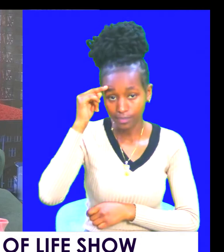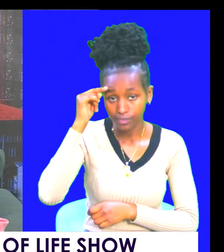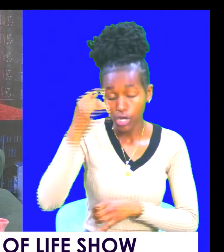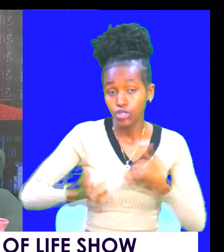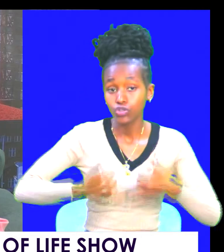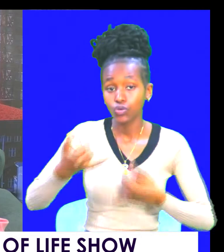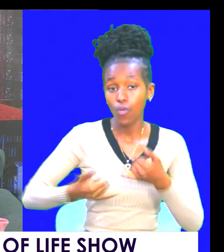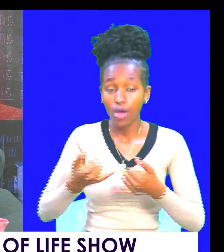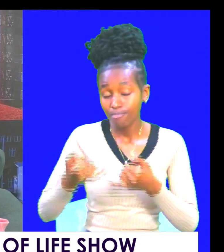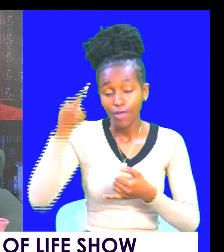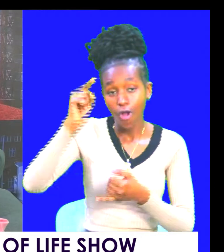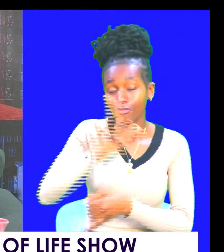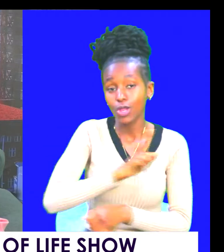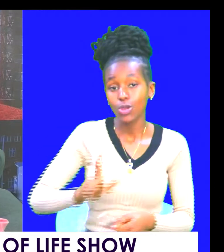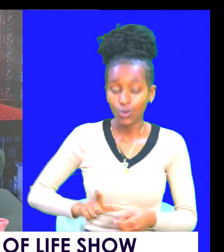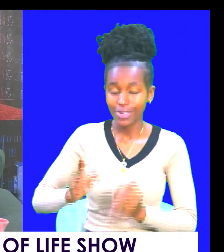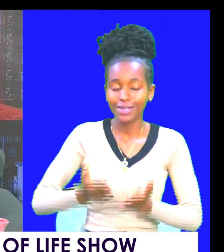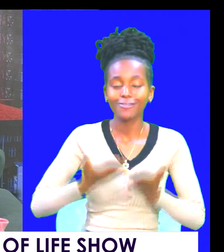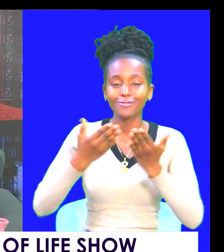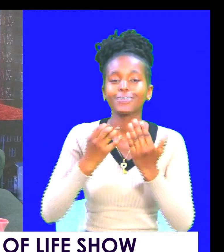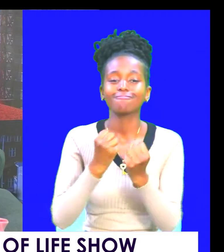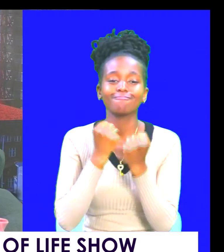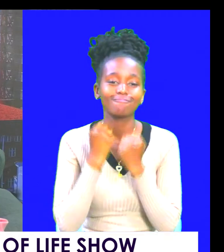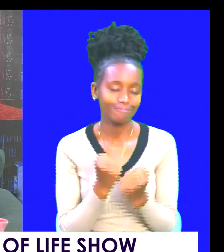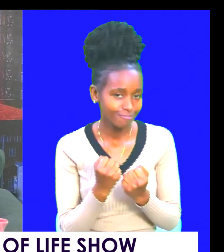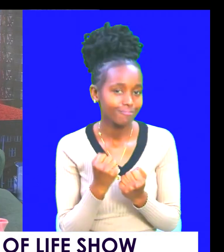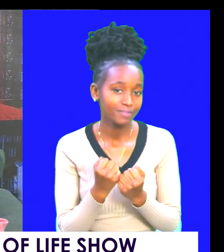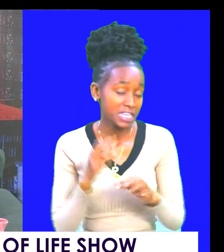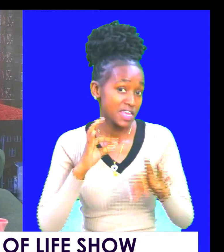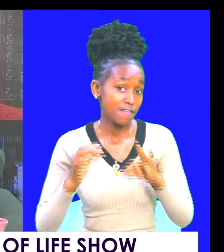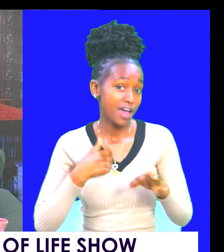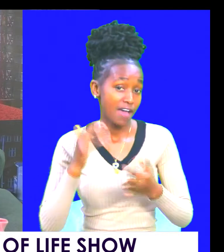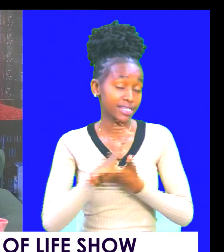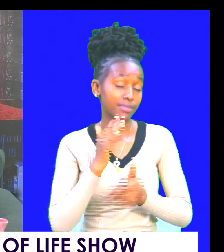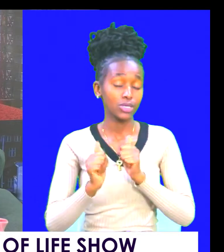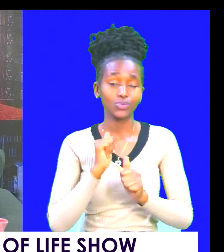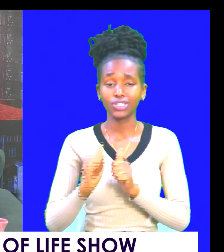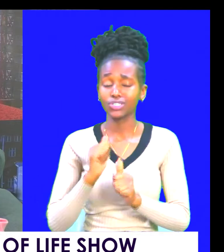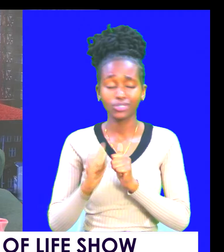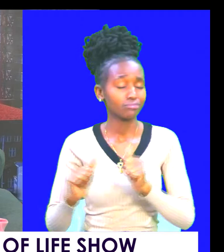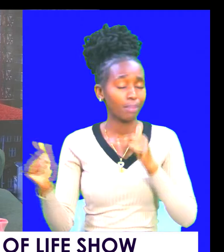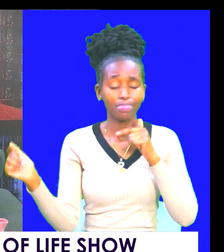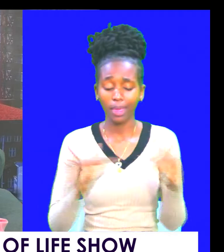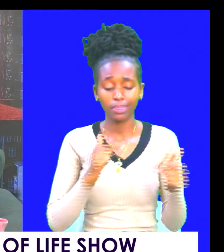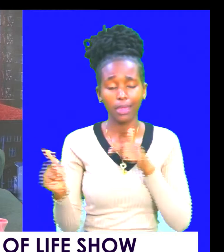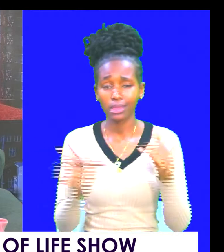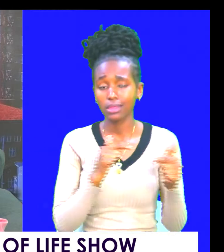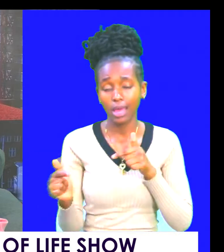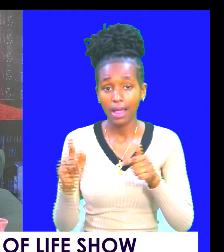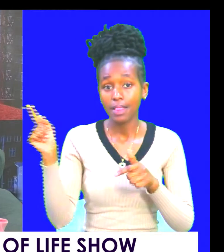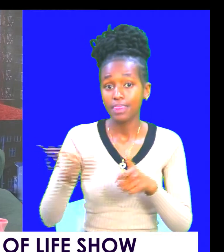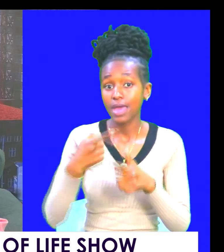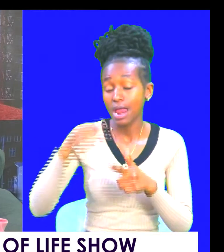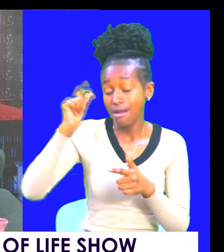the Lord is our strength. If there is anything that is under warfare, is your joy, because